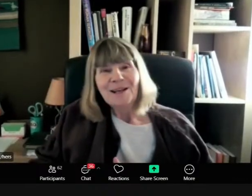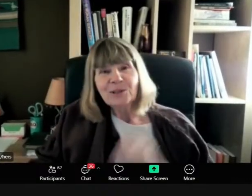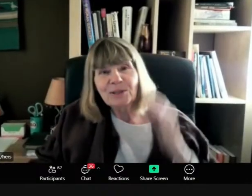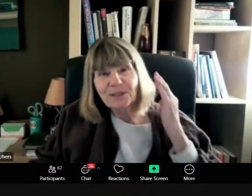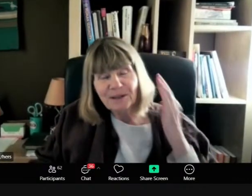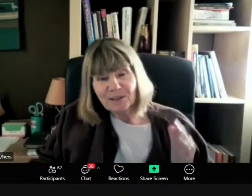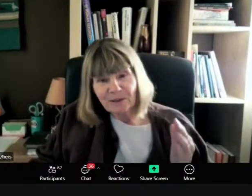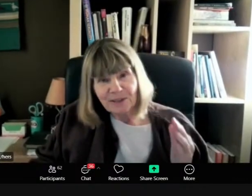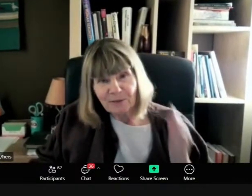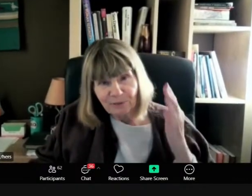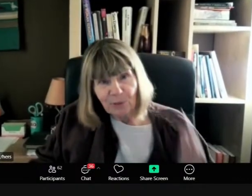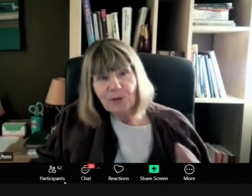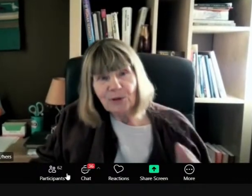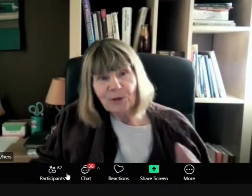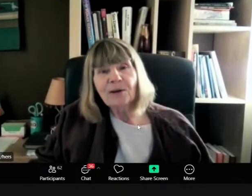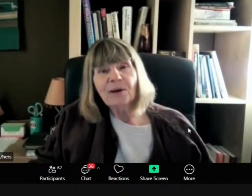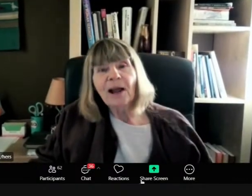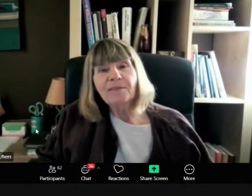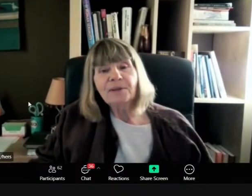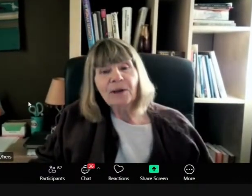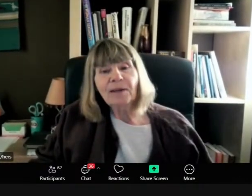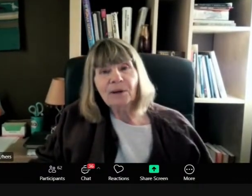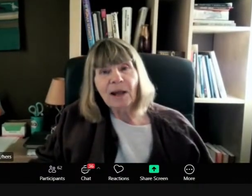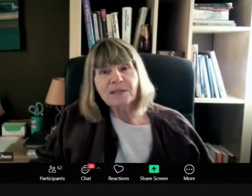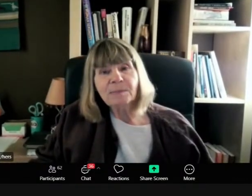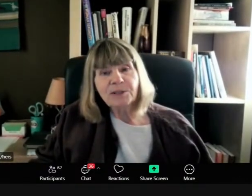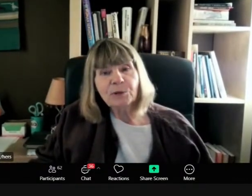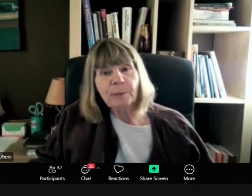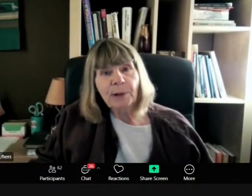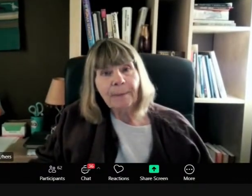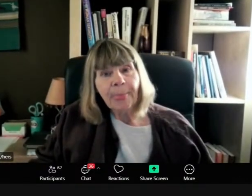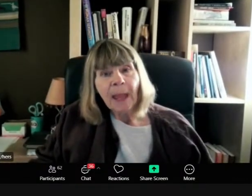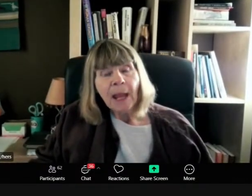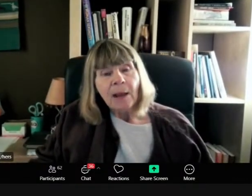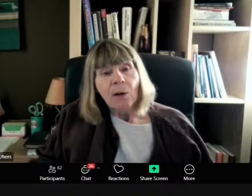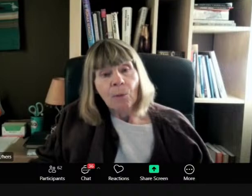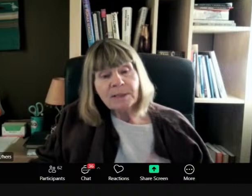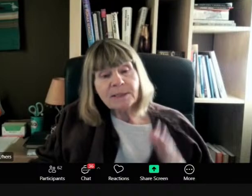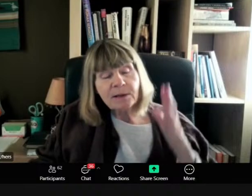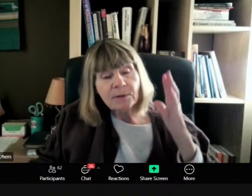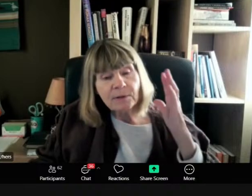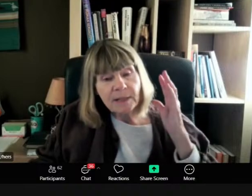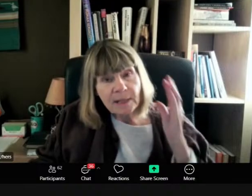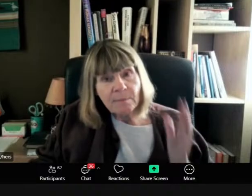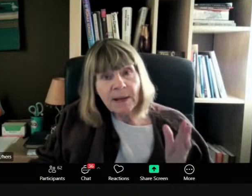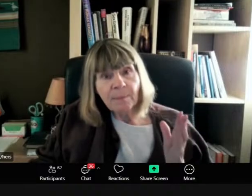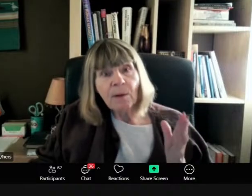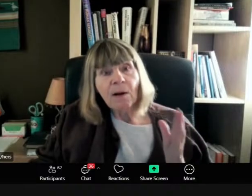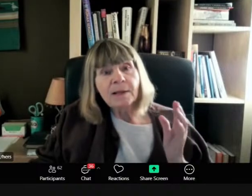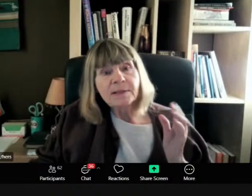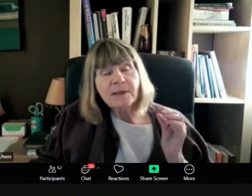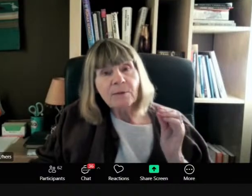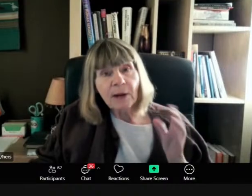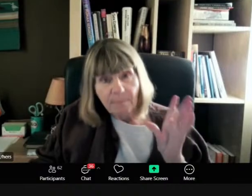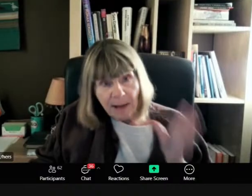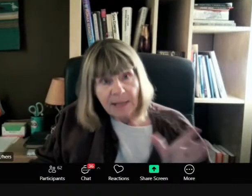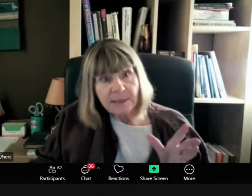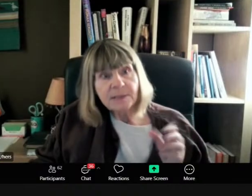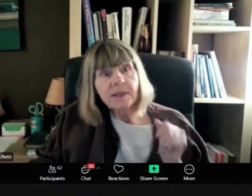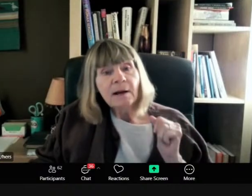again. So it's a full year after you have your last menstrual period. Once you're in menopause, they